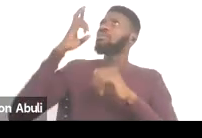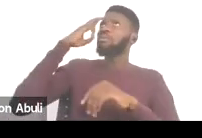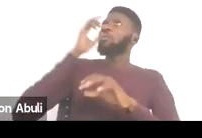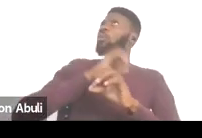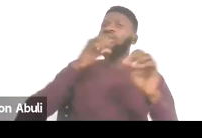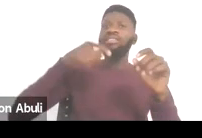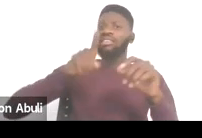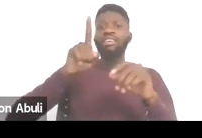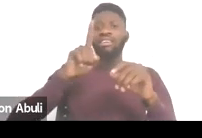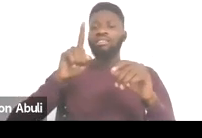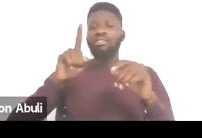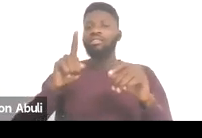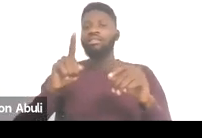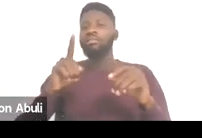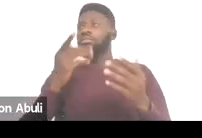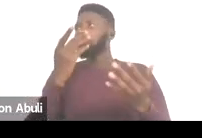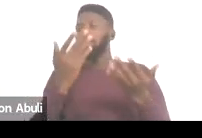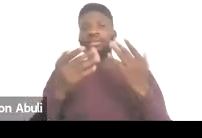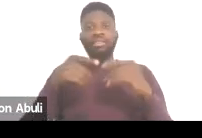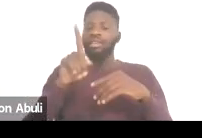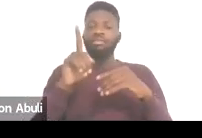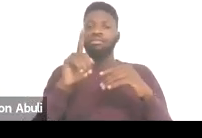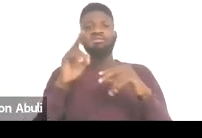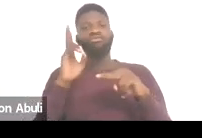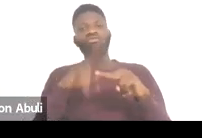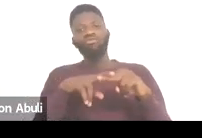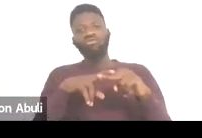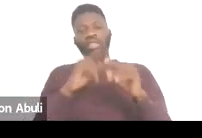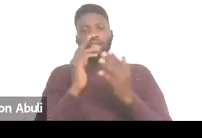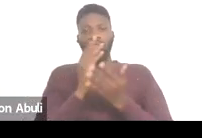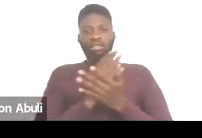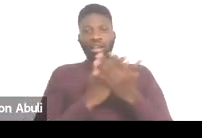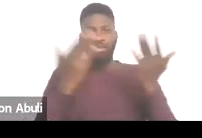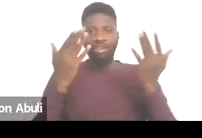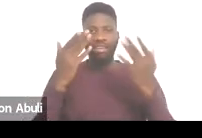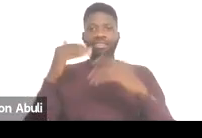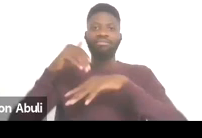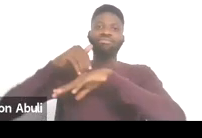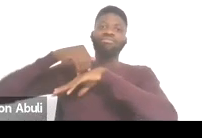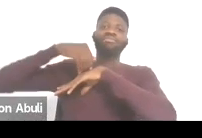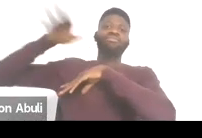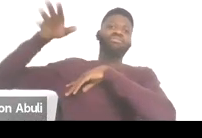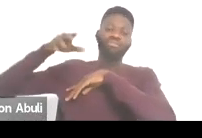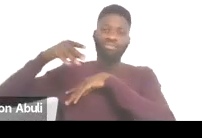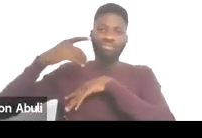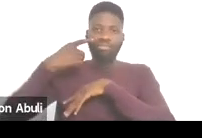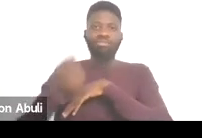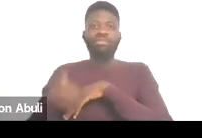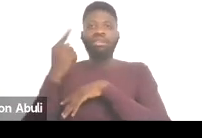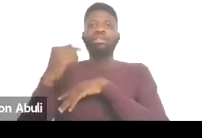kwa gari ama ulikuwa umeketi mahali ukatuma applications, tumeona wamesema utume